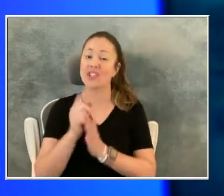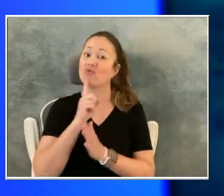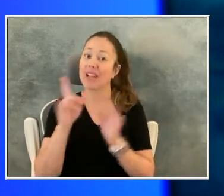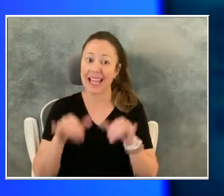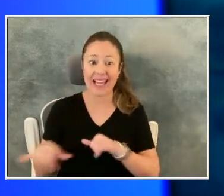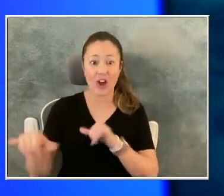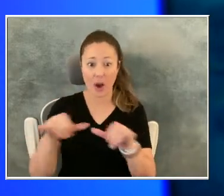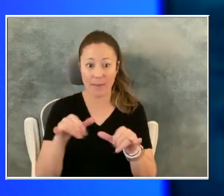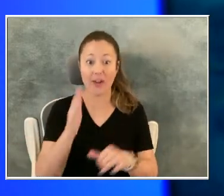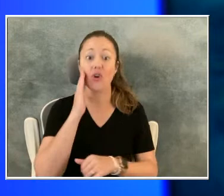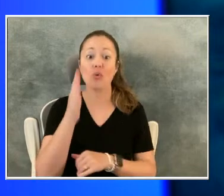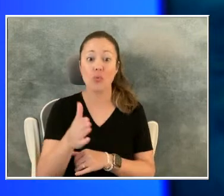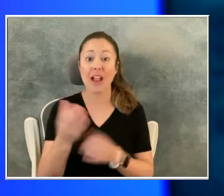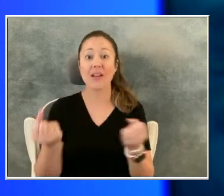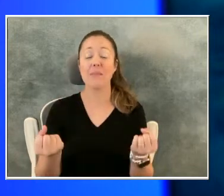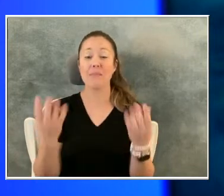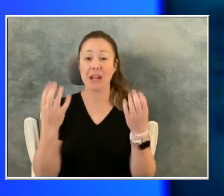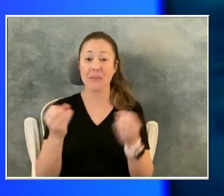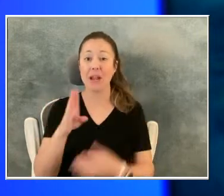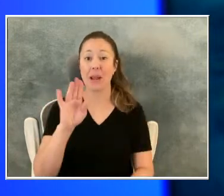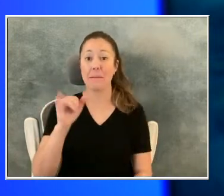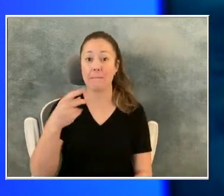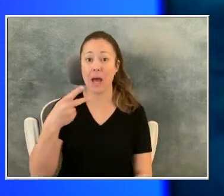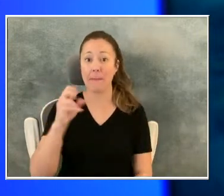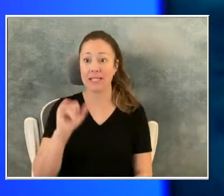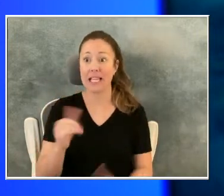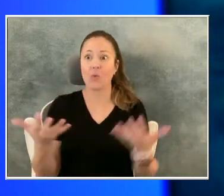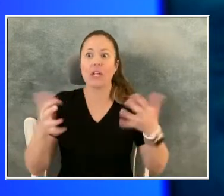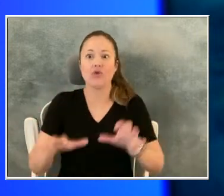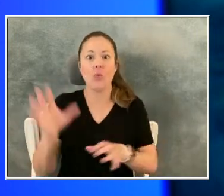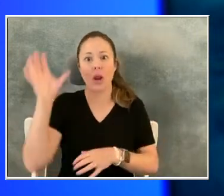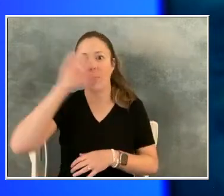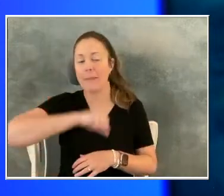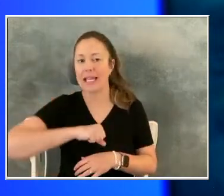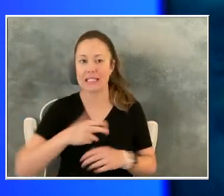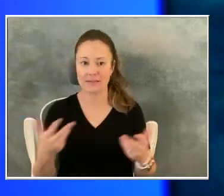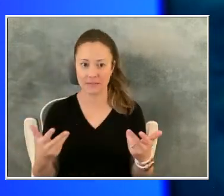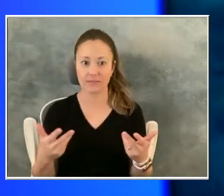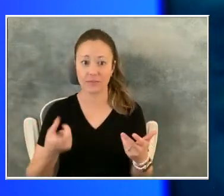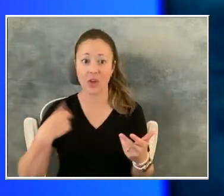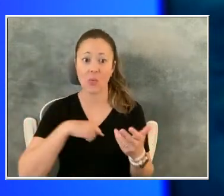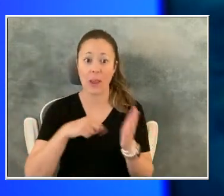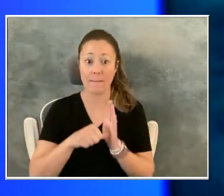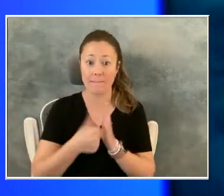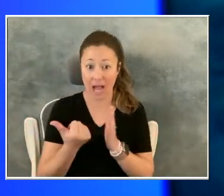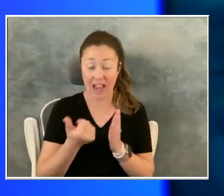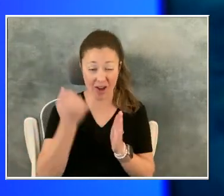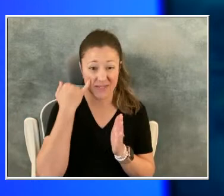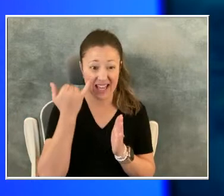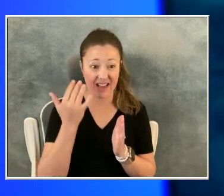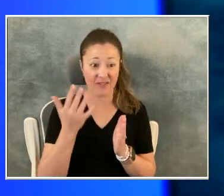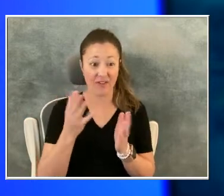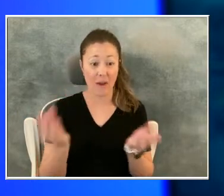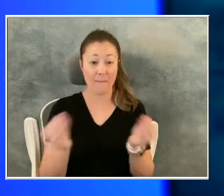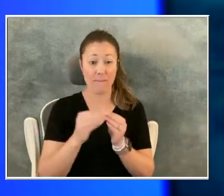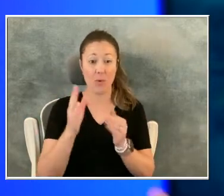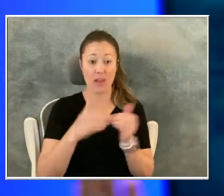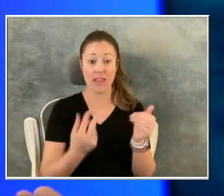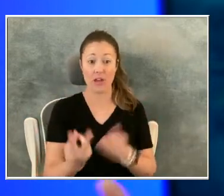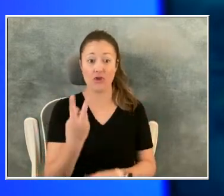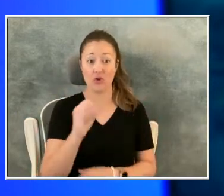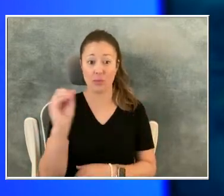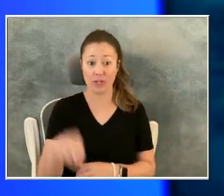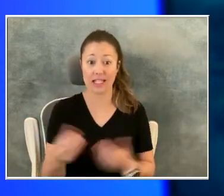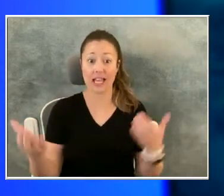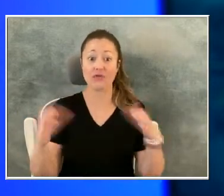to perform a lot of biopsies so that we don't miss cancer. In fact, we biopsy any finding that has a greater than 2% chance of cancer. So